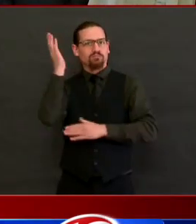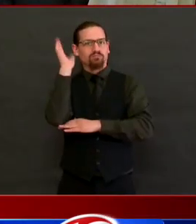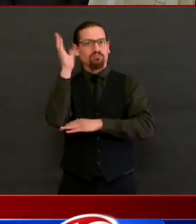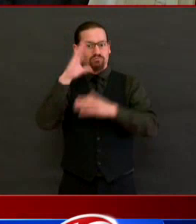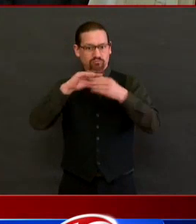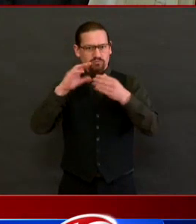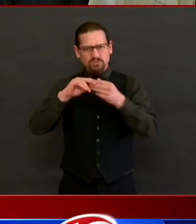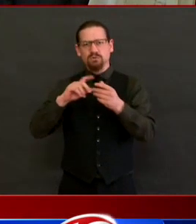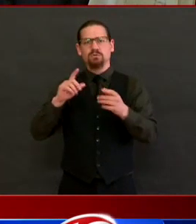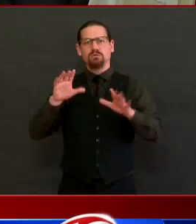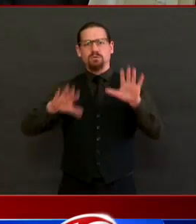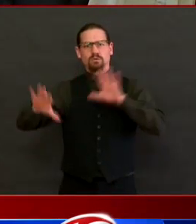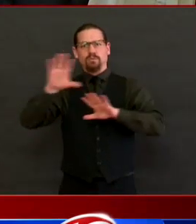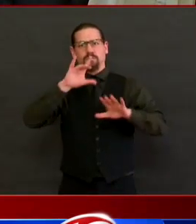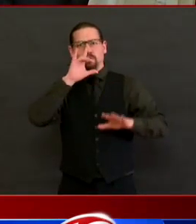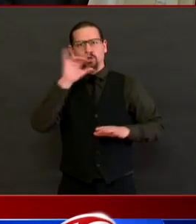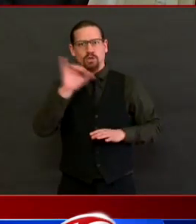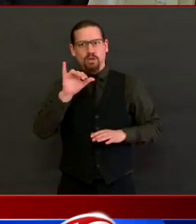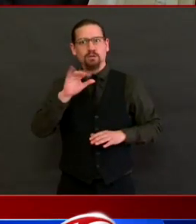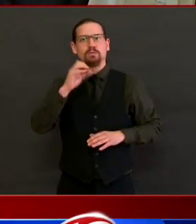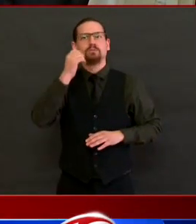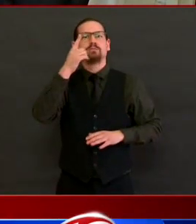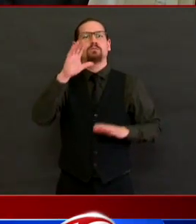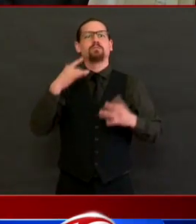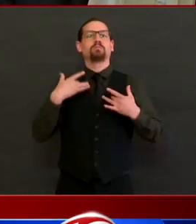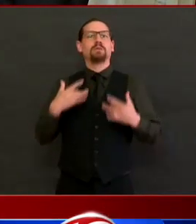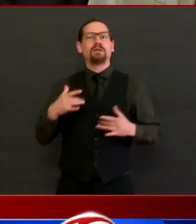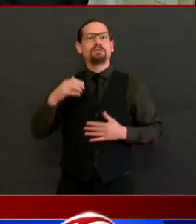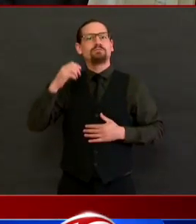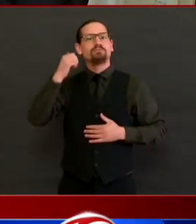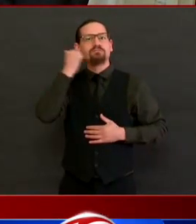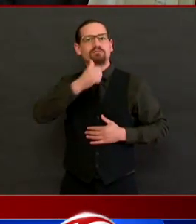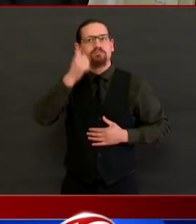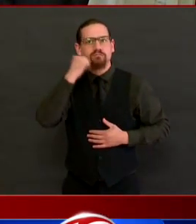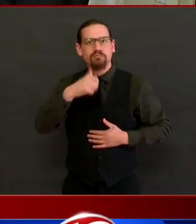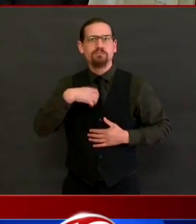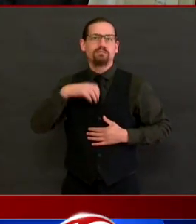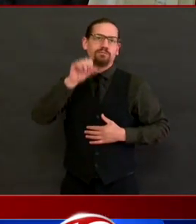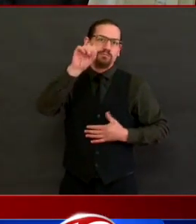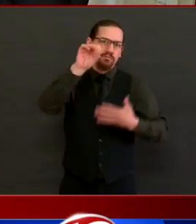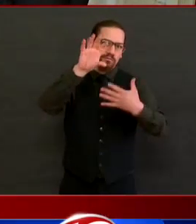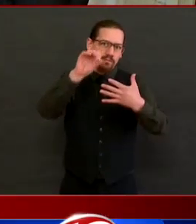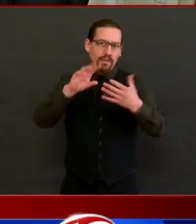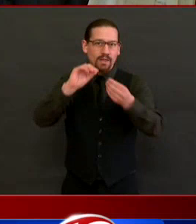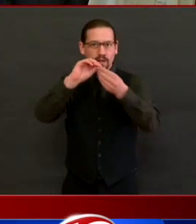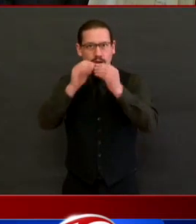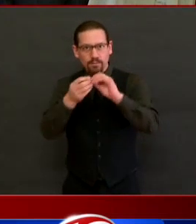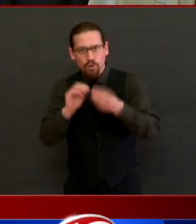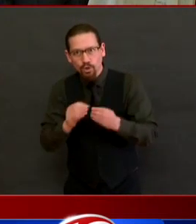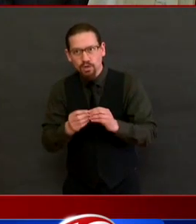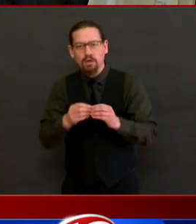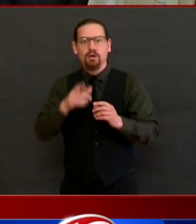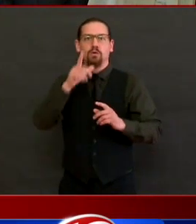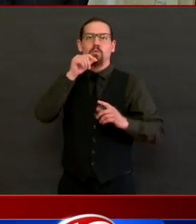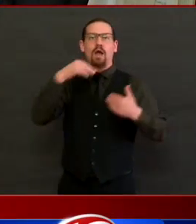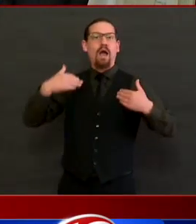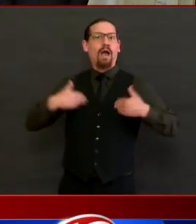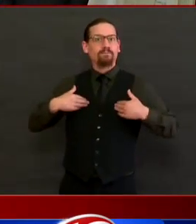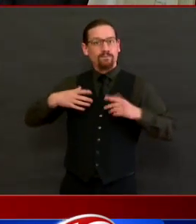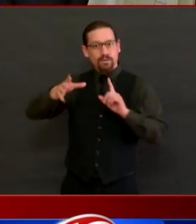Usually I begin every day with just the facts, the number of people in the hospital, number of people who have contracted the virus, et